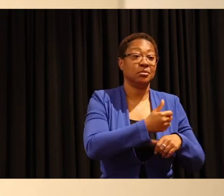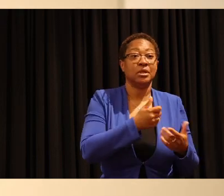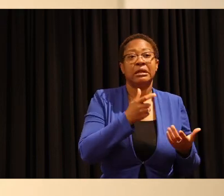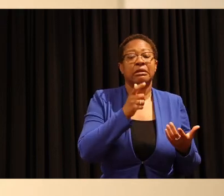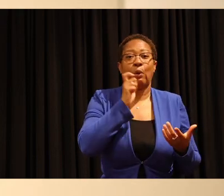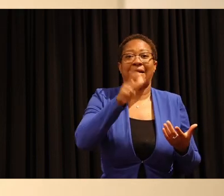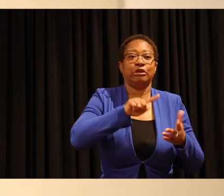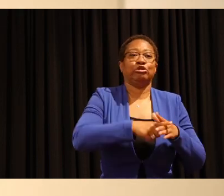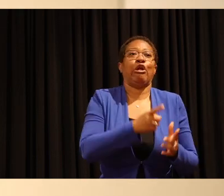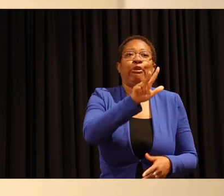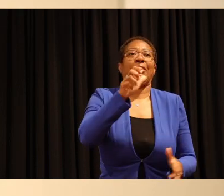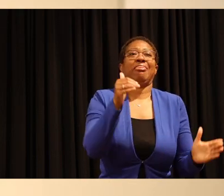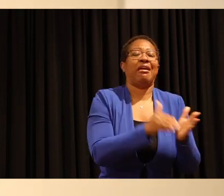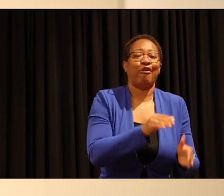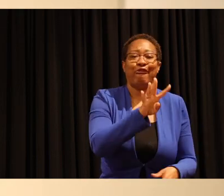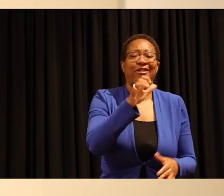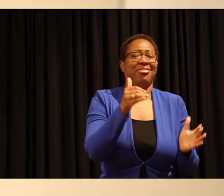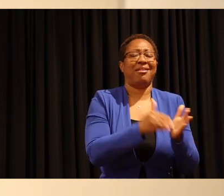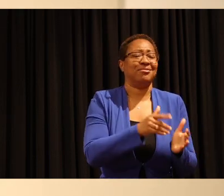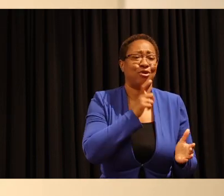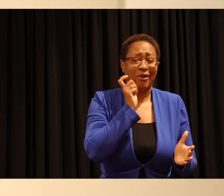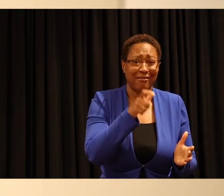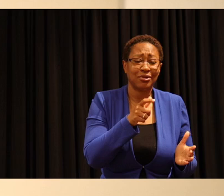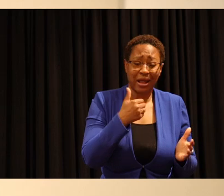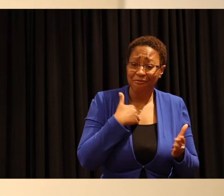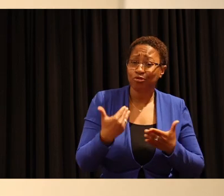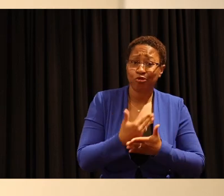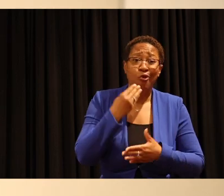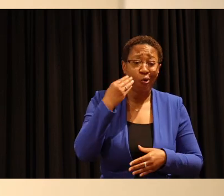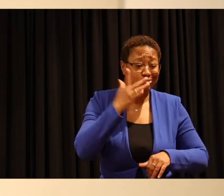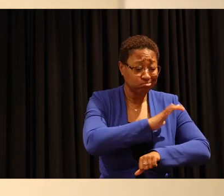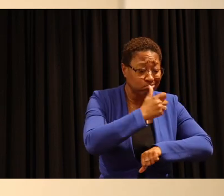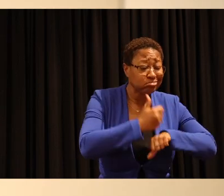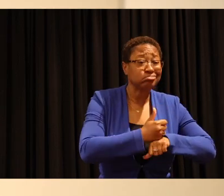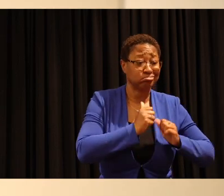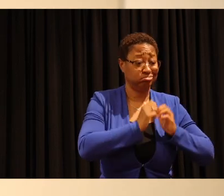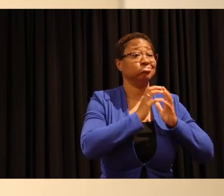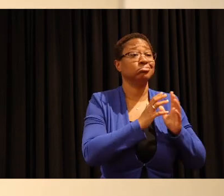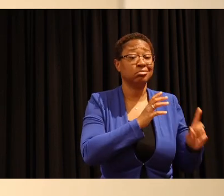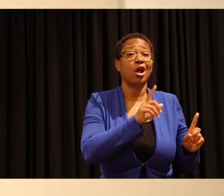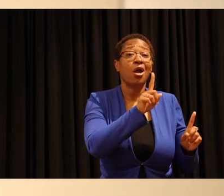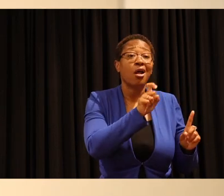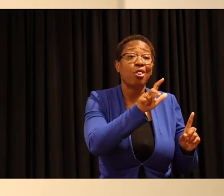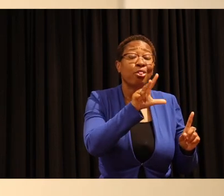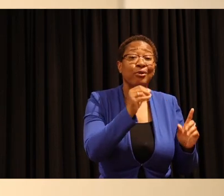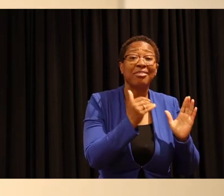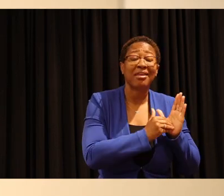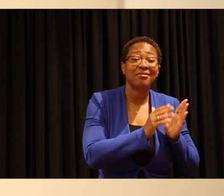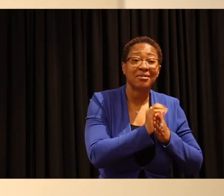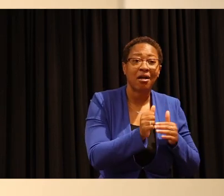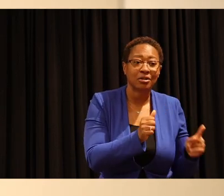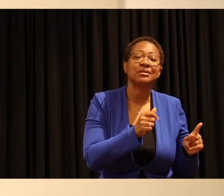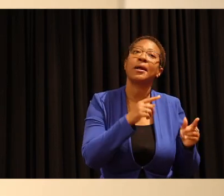price $300,000 or $400,000. We have new homes that we're building starting at